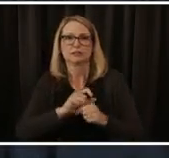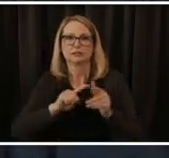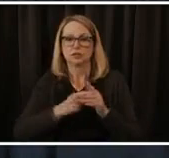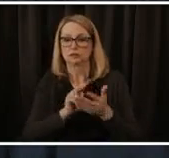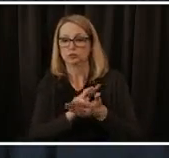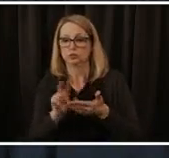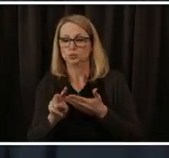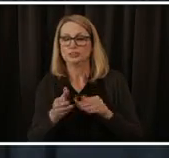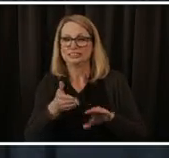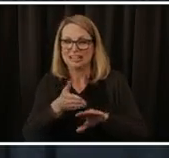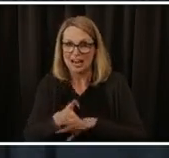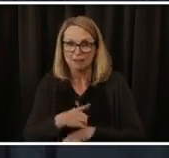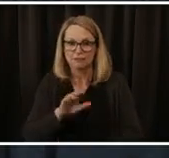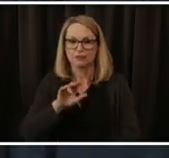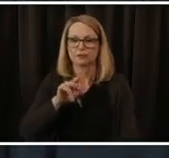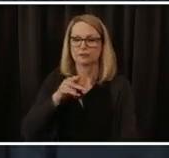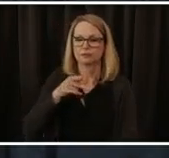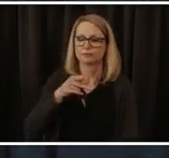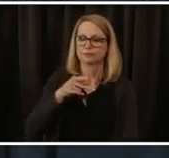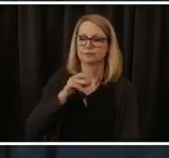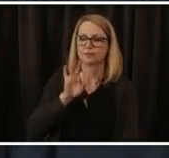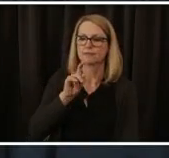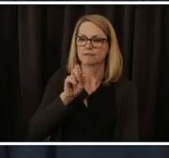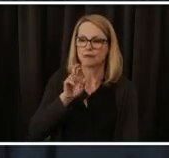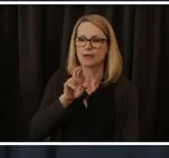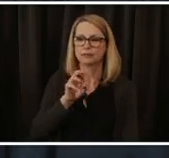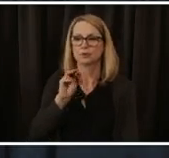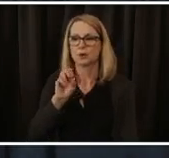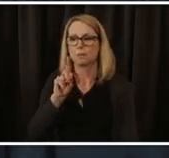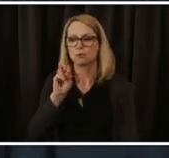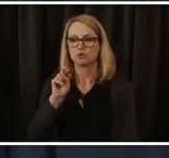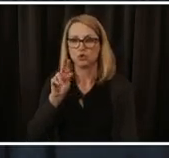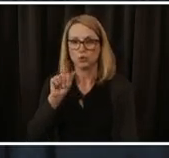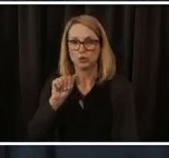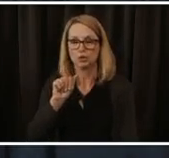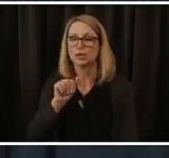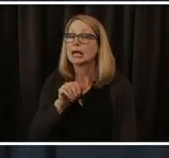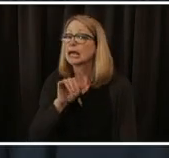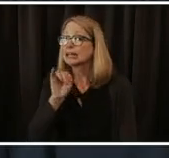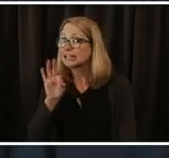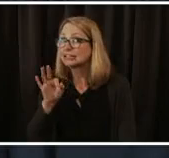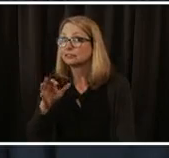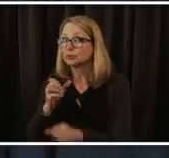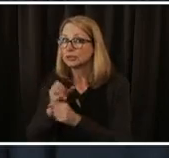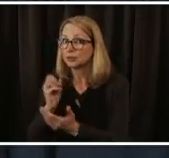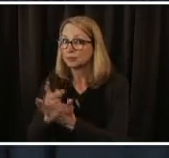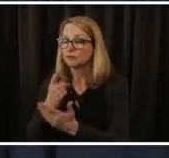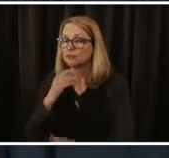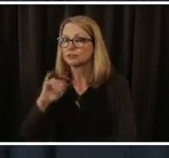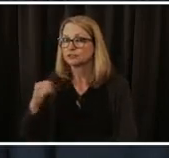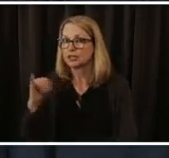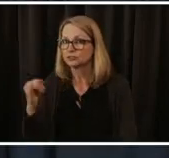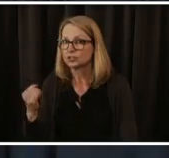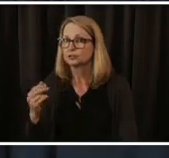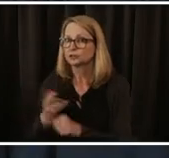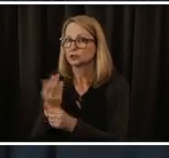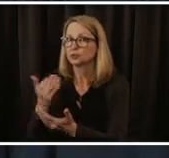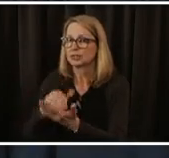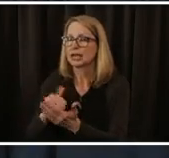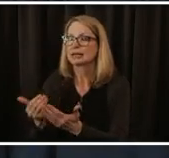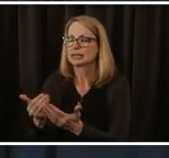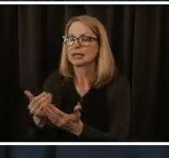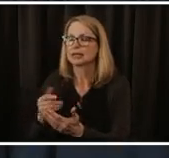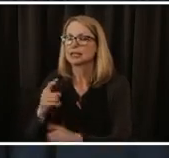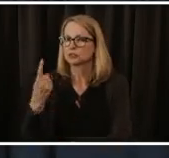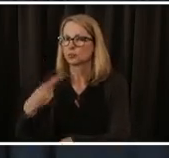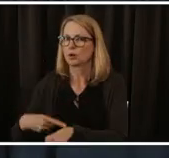or Moderna, or once Johnson & Johnson is back online, hopefully in the next week or so, 15 days after your first and only dose of Johnson & Johnson. Until you